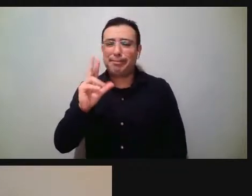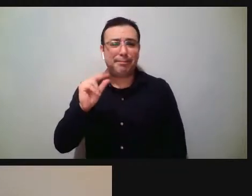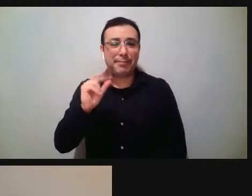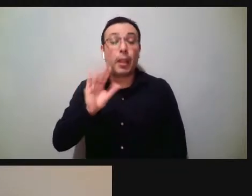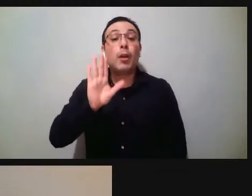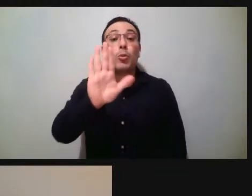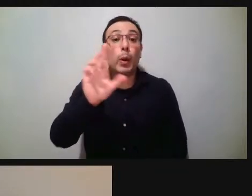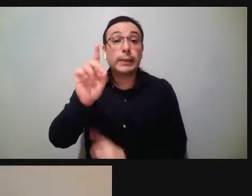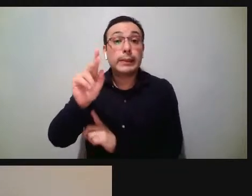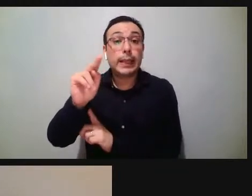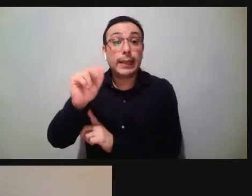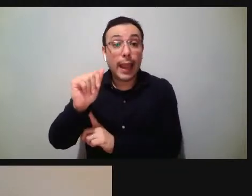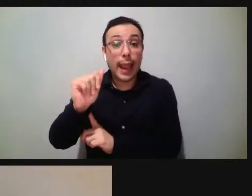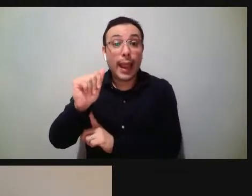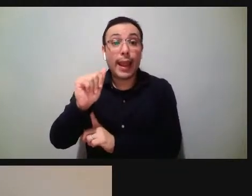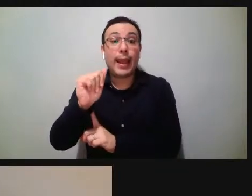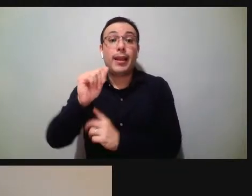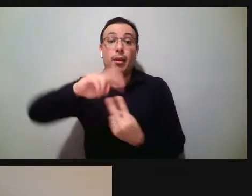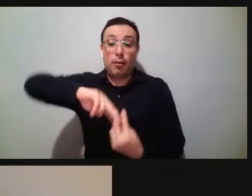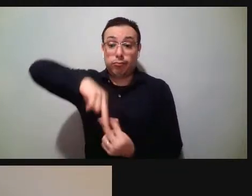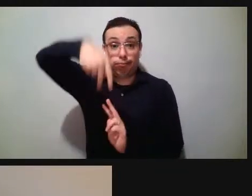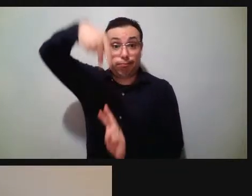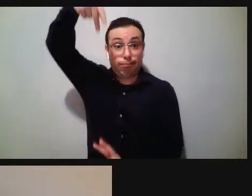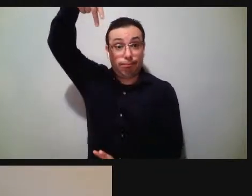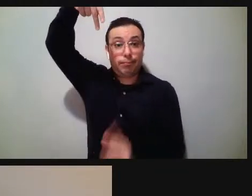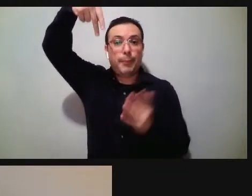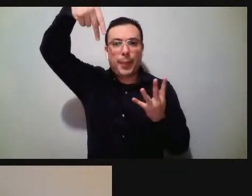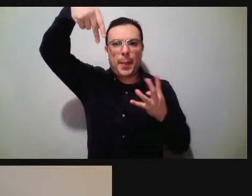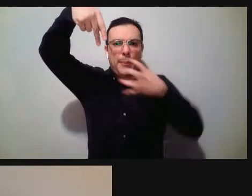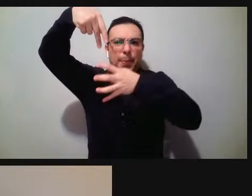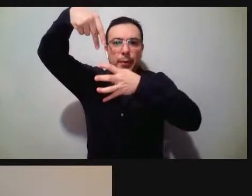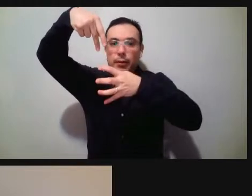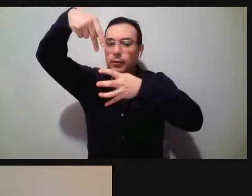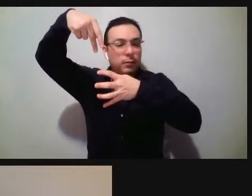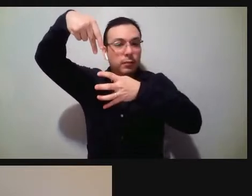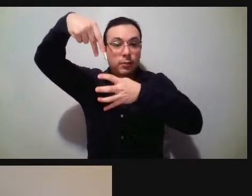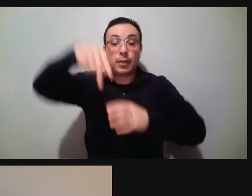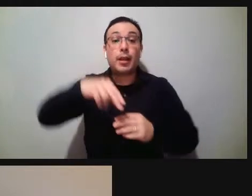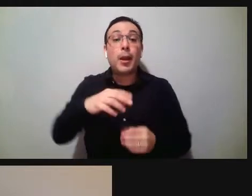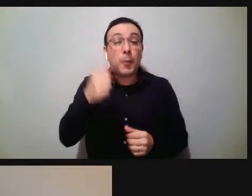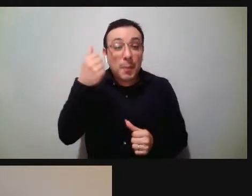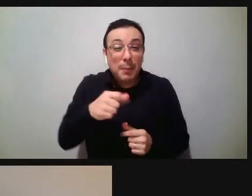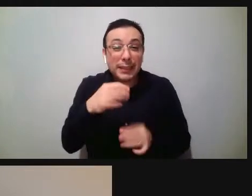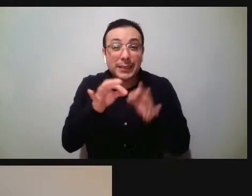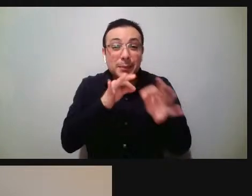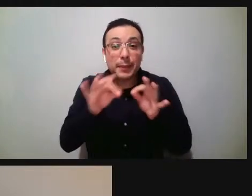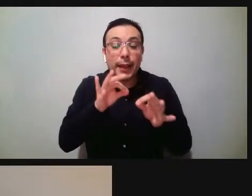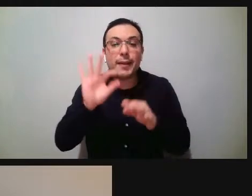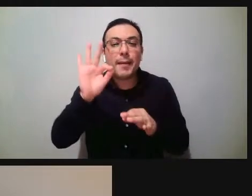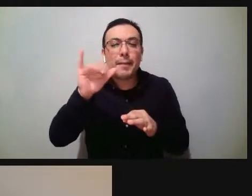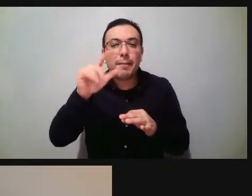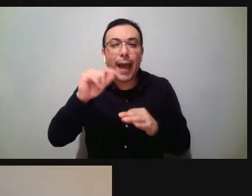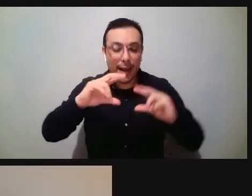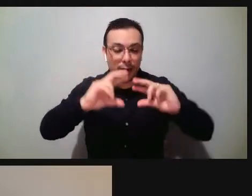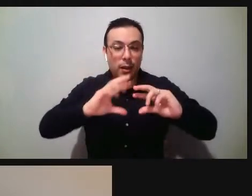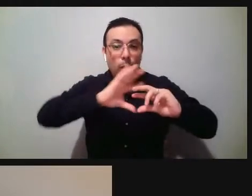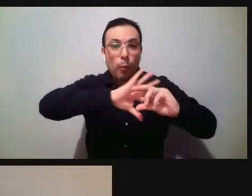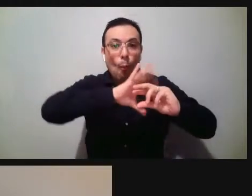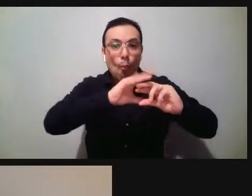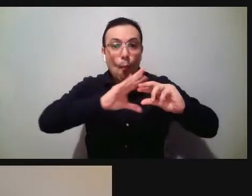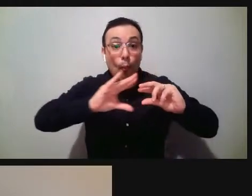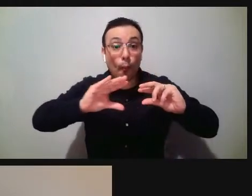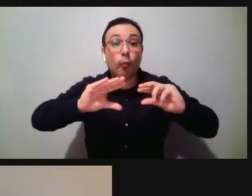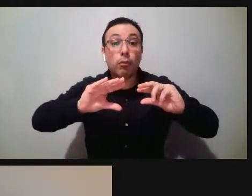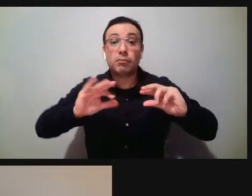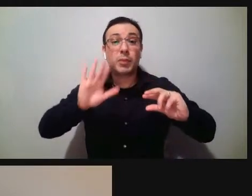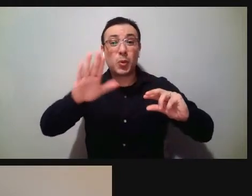own DNA. And the fat coat that I showed you actually breaks down very quickly. So your body actually destroys the materials very